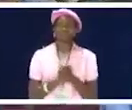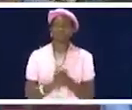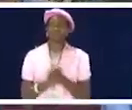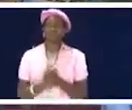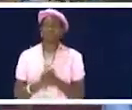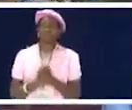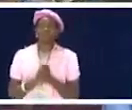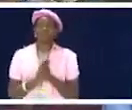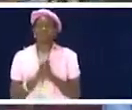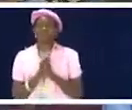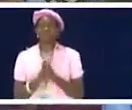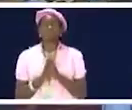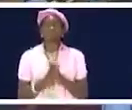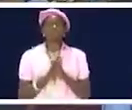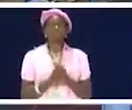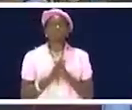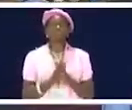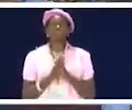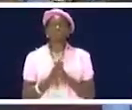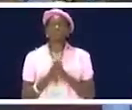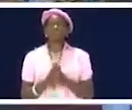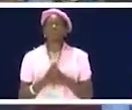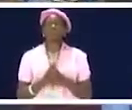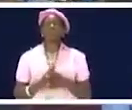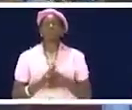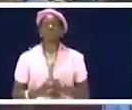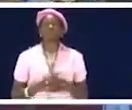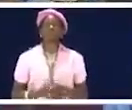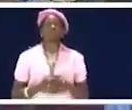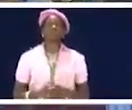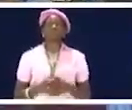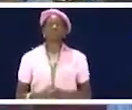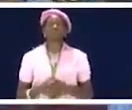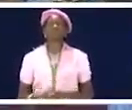menace. O Ramoko Shanta.